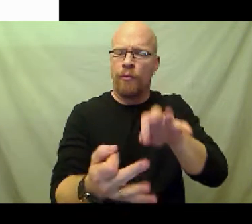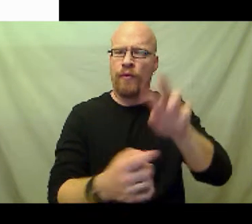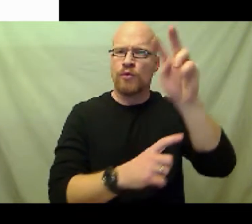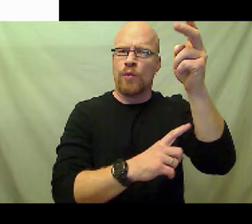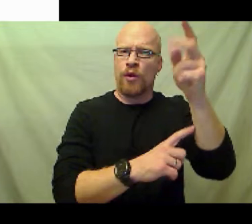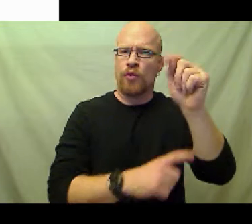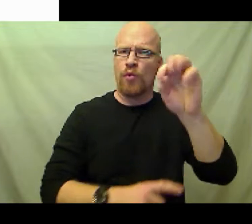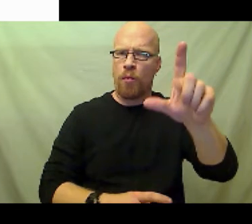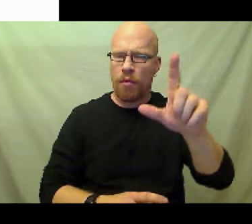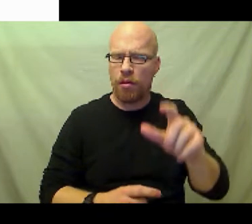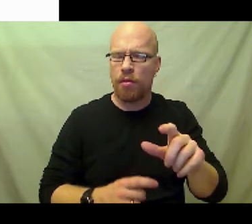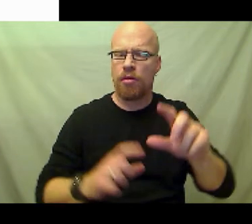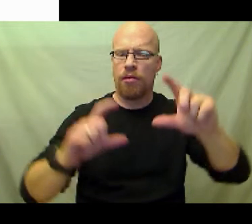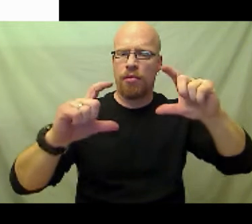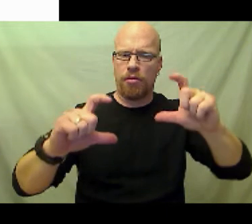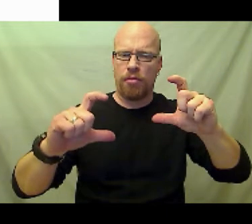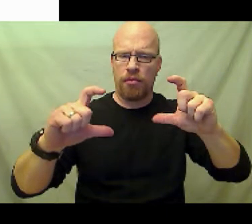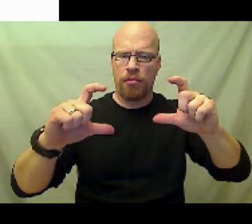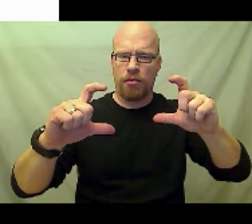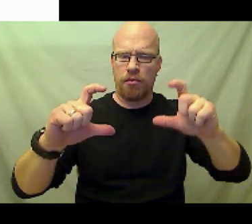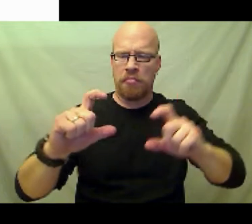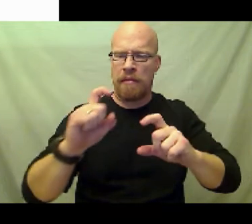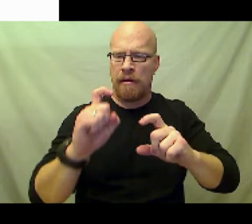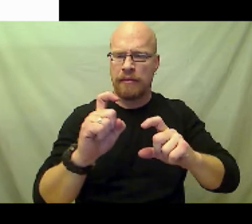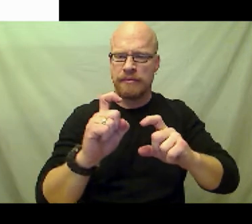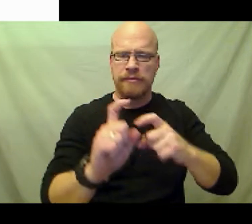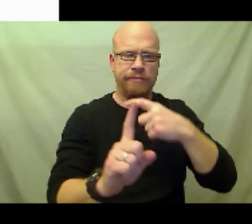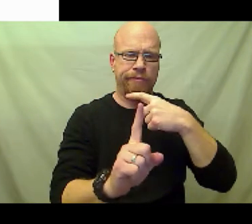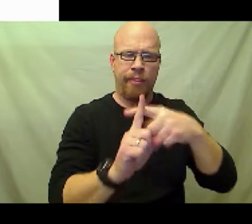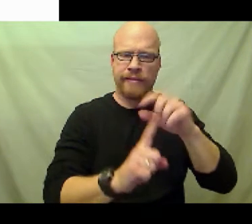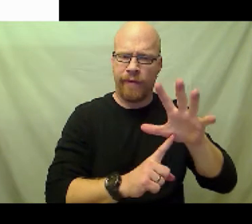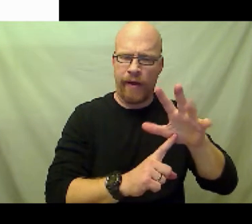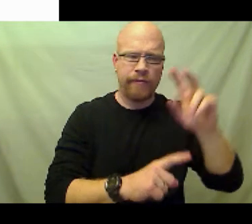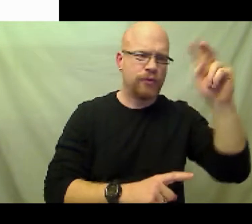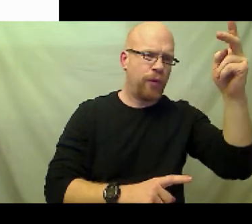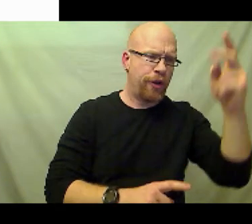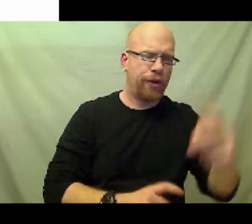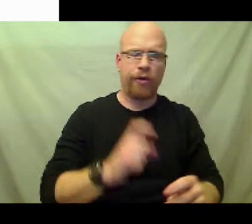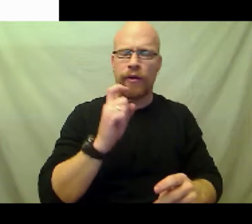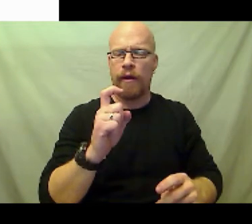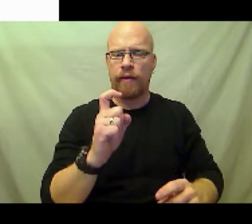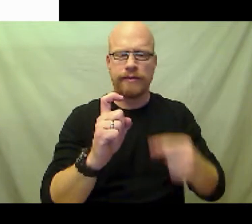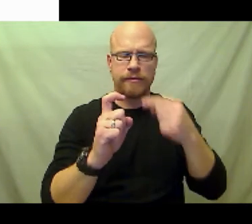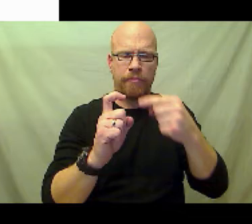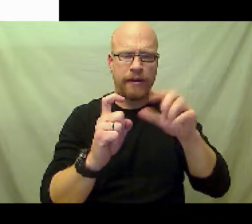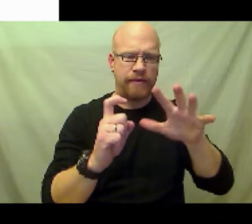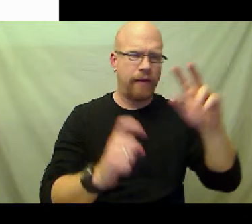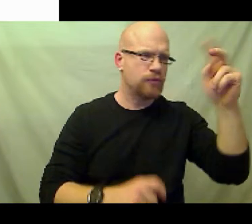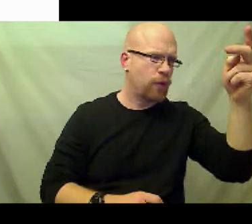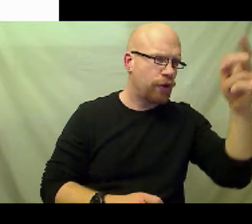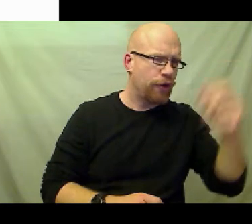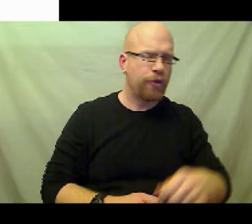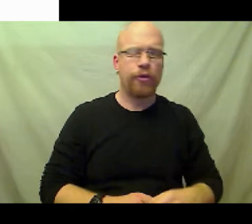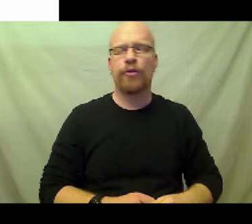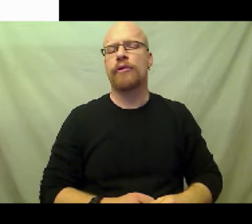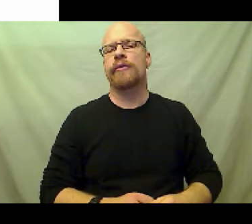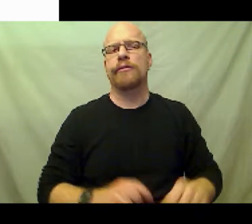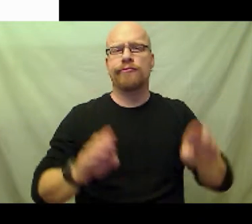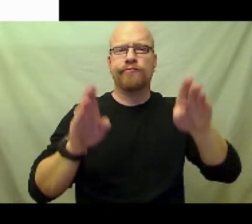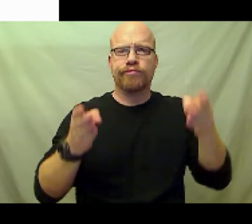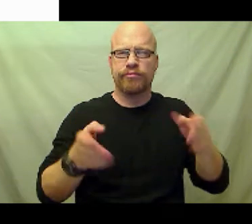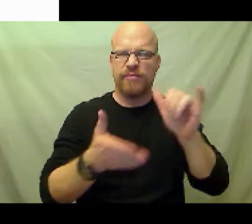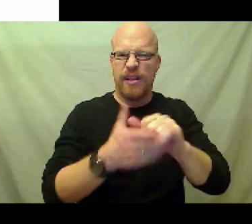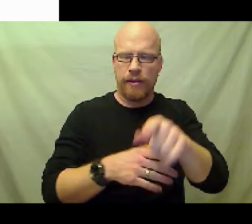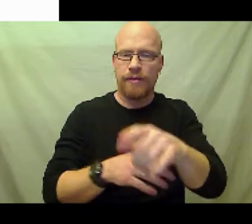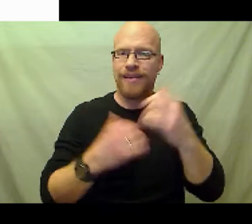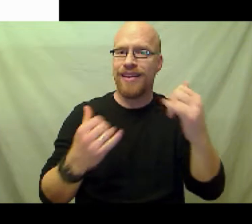special products and perfect square trinomials. So we have parentheses x plus 5 squared,